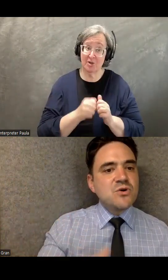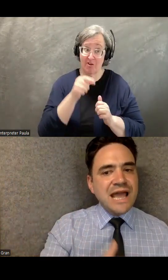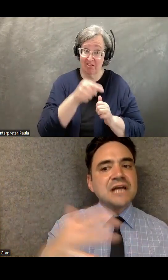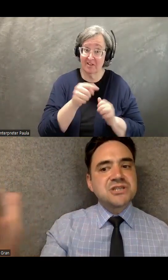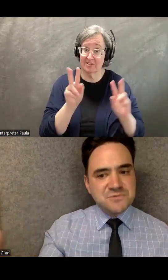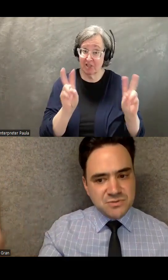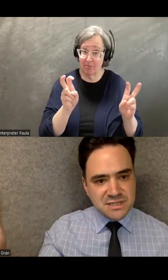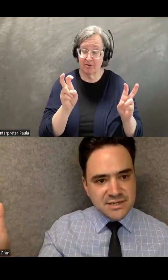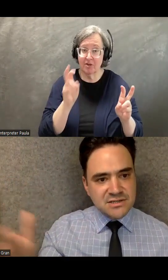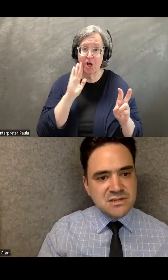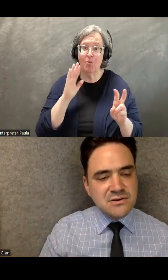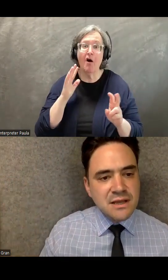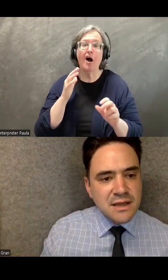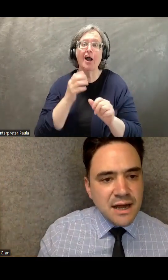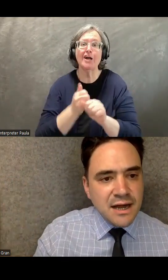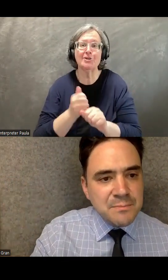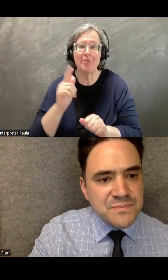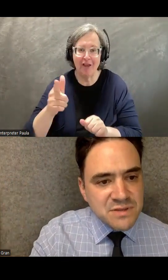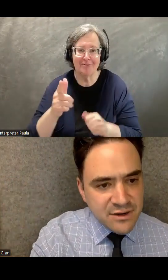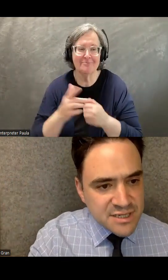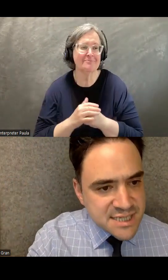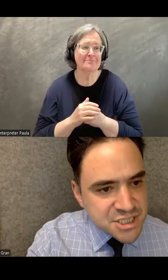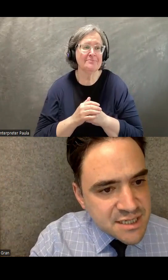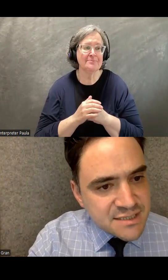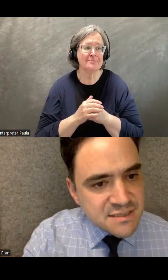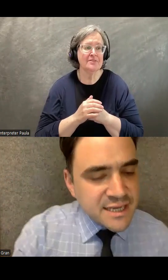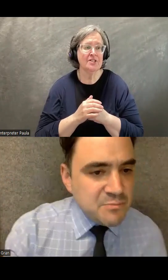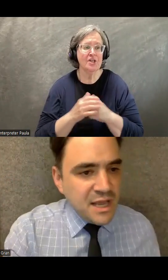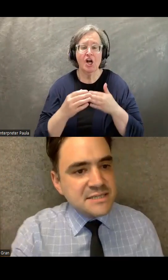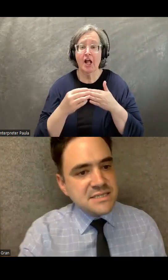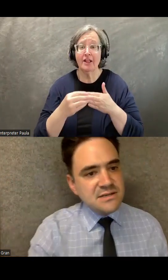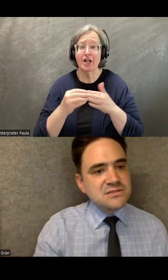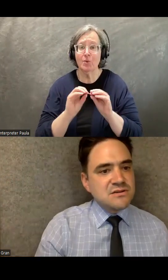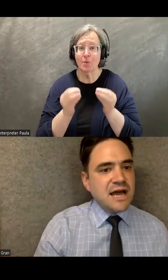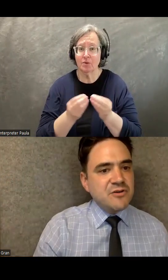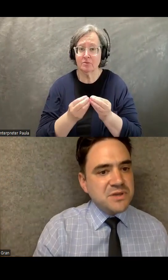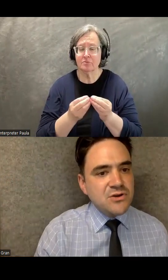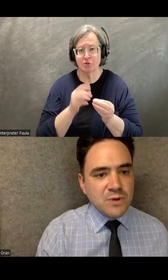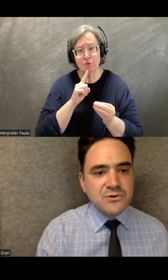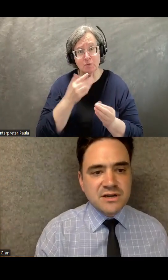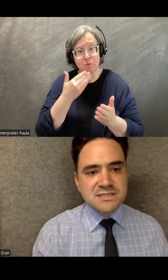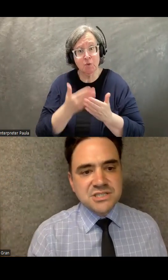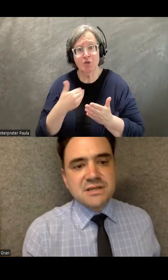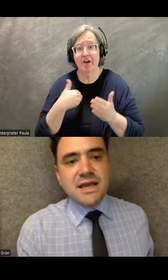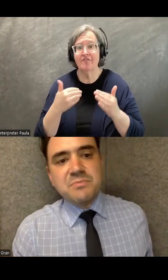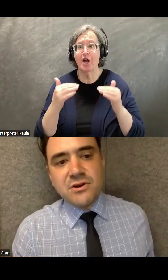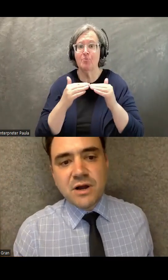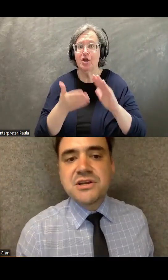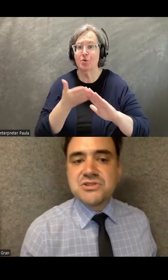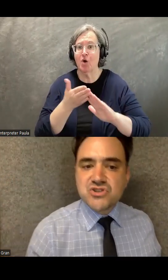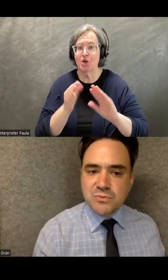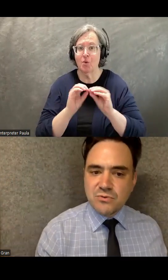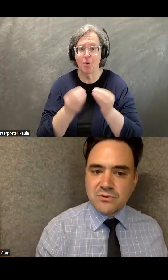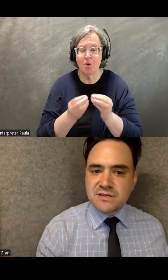and then we'll catch up to it later. So the lead organization, it can be ideal to have a peer-run organization. Again,